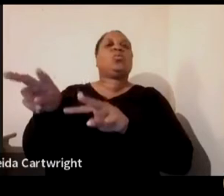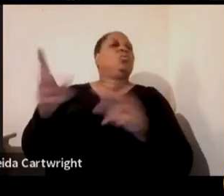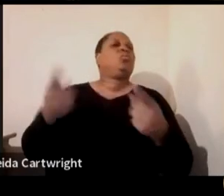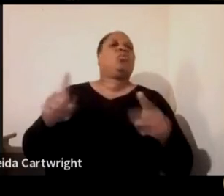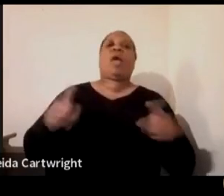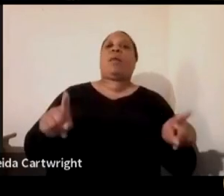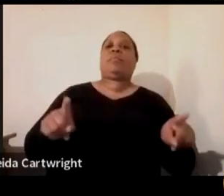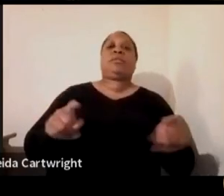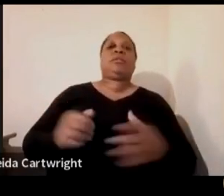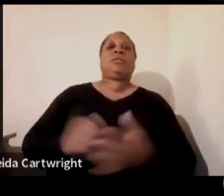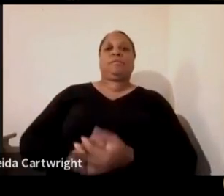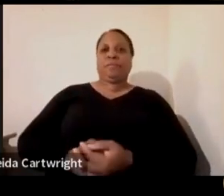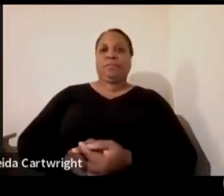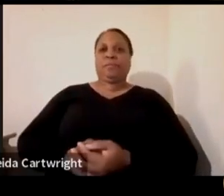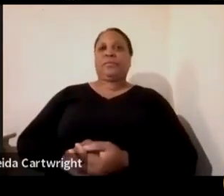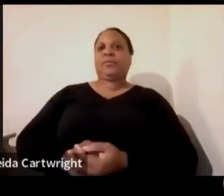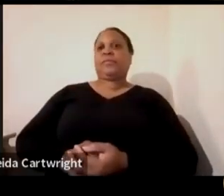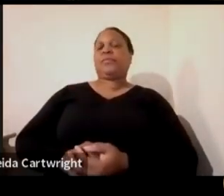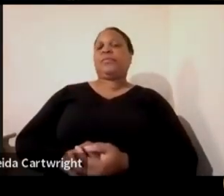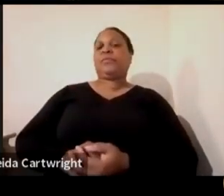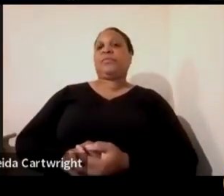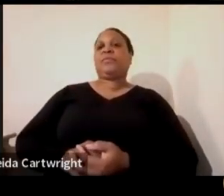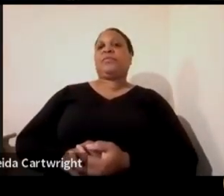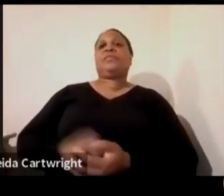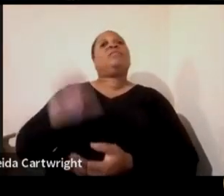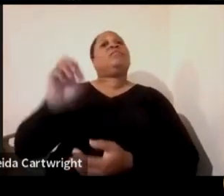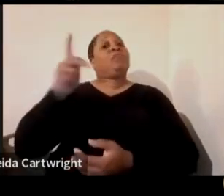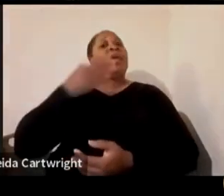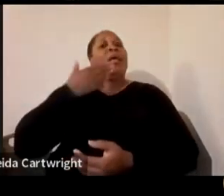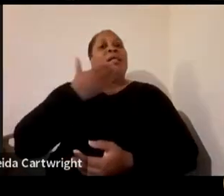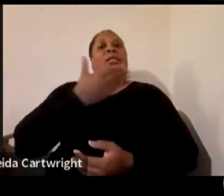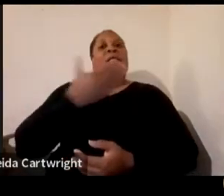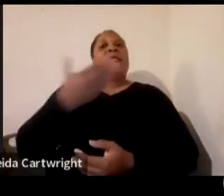the vaccine. Okay, thank you.